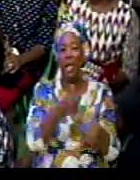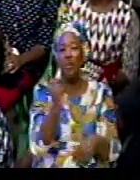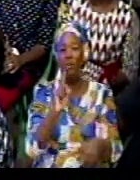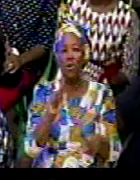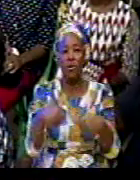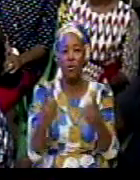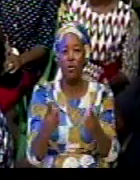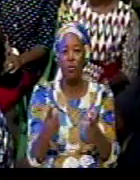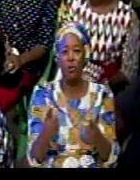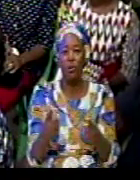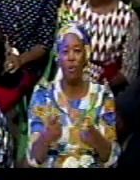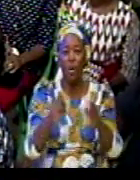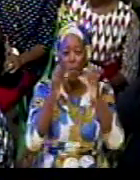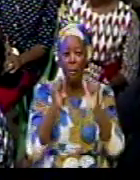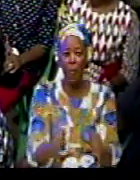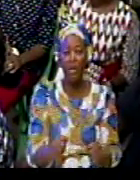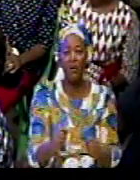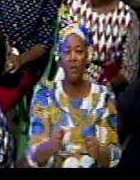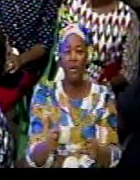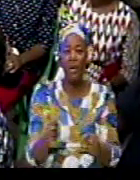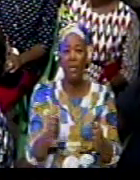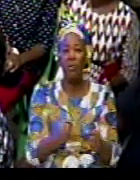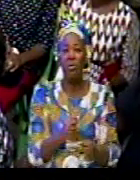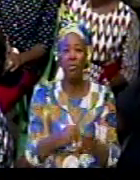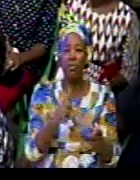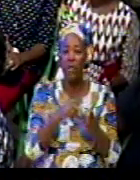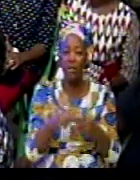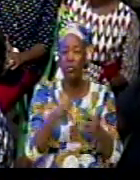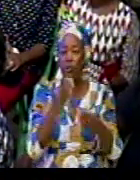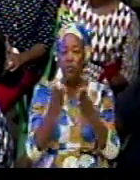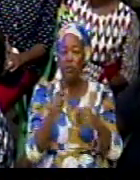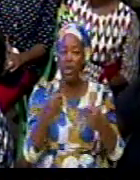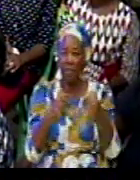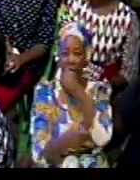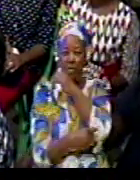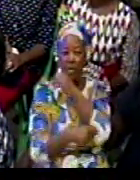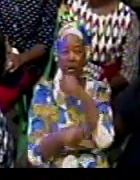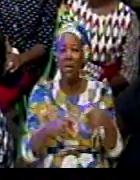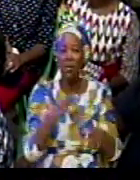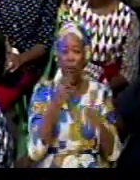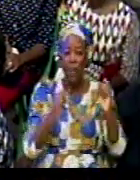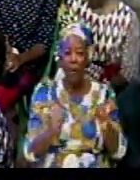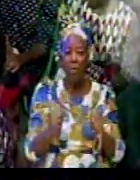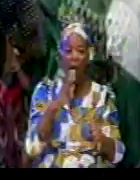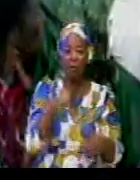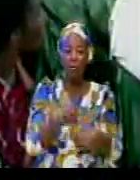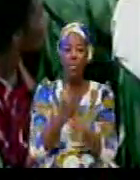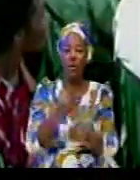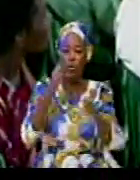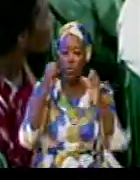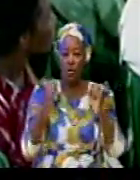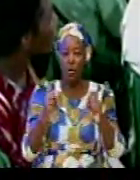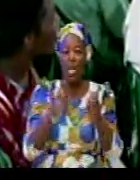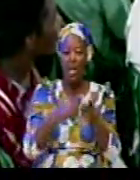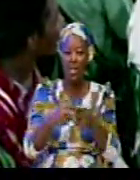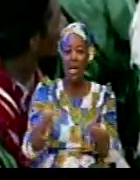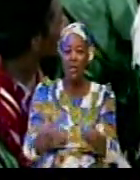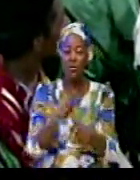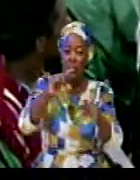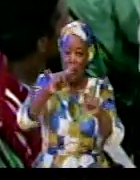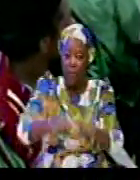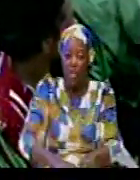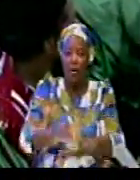around, power in your life, anywhere you go. However, the temptation may be